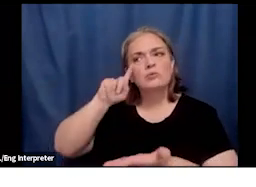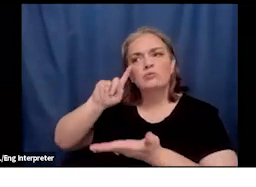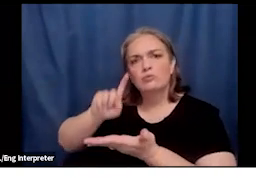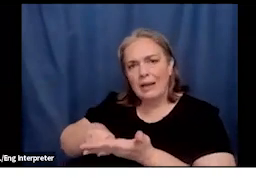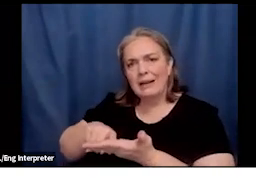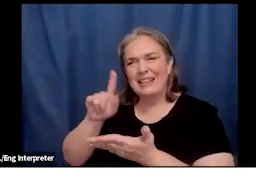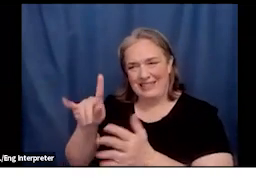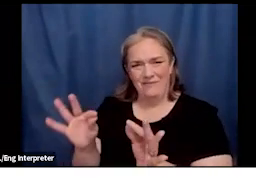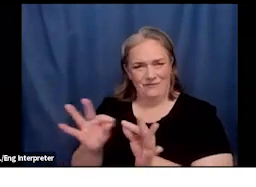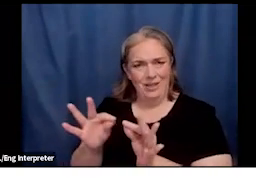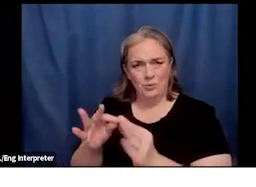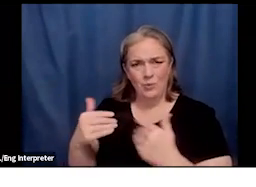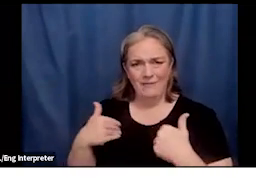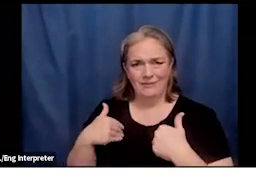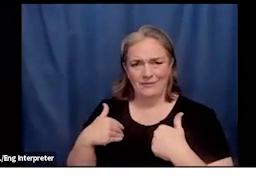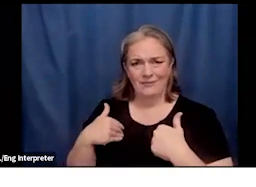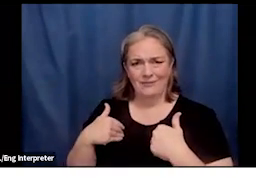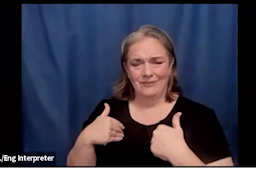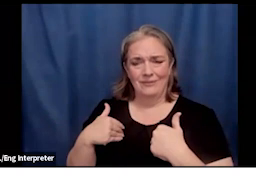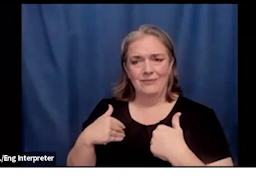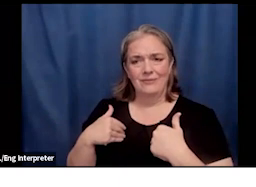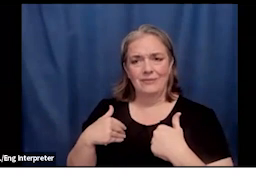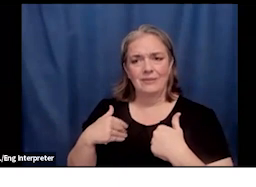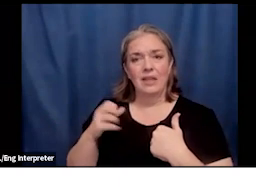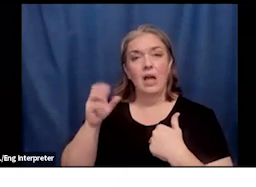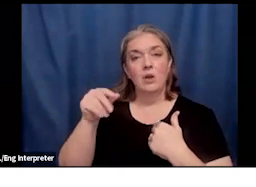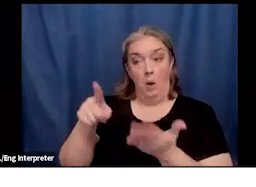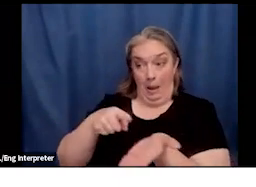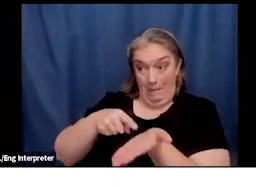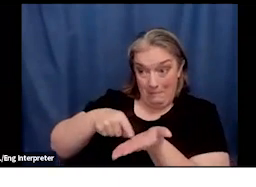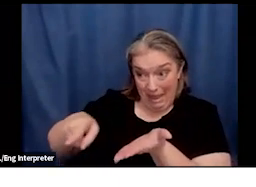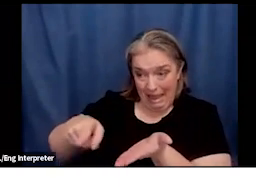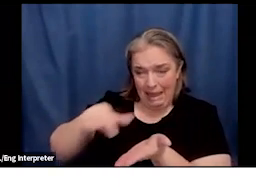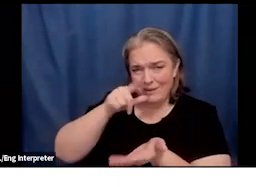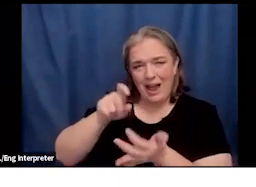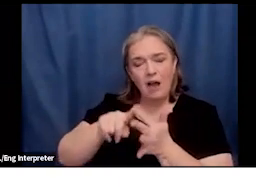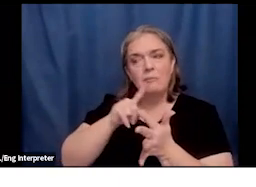the value of those volunteer hours and those donated costs.